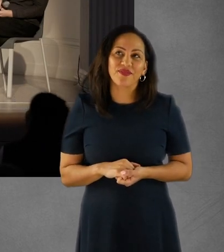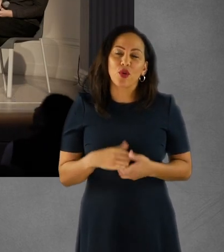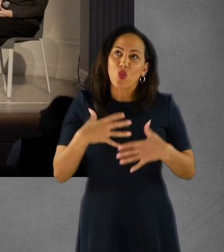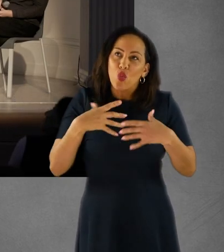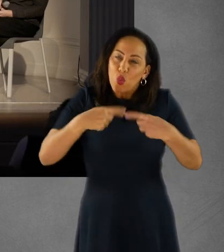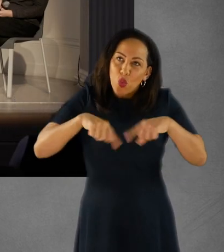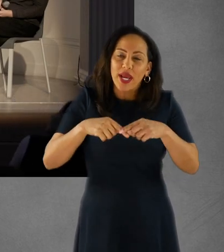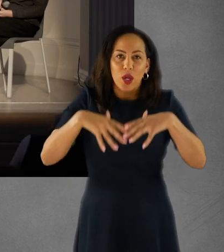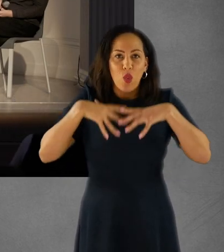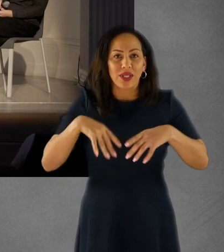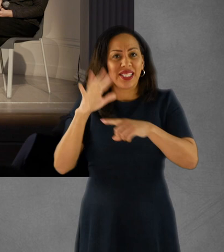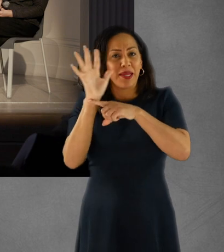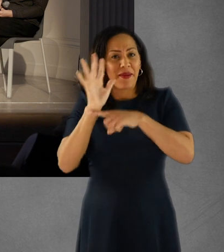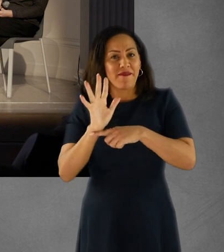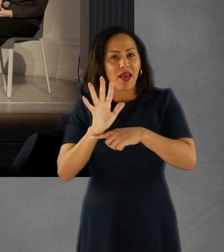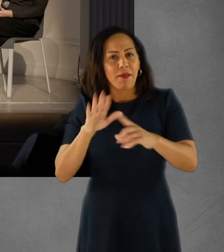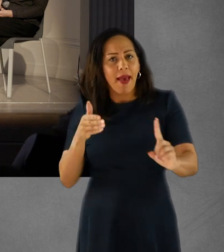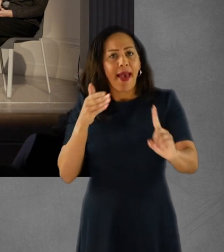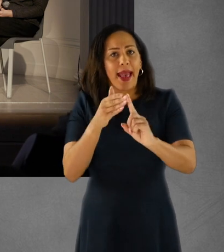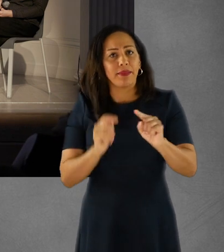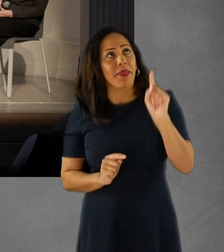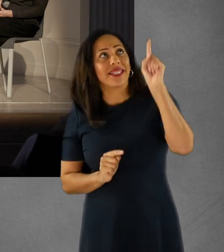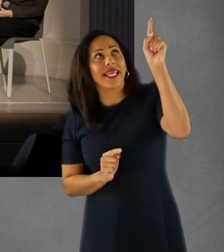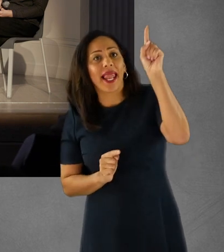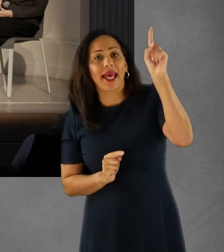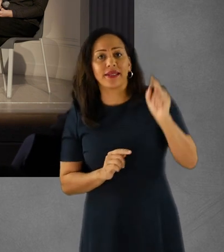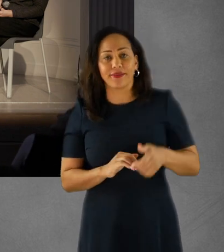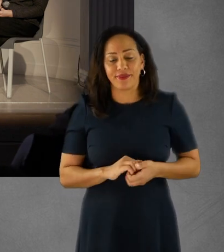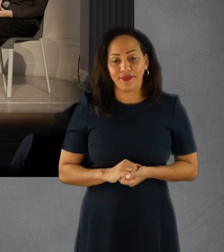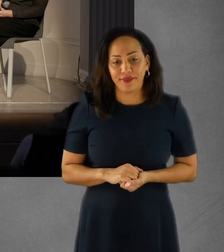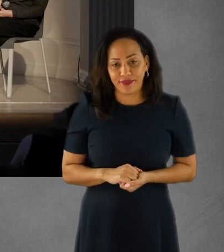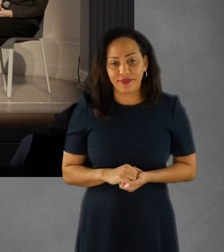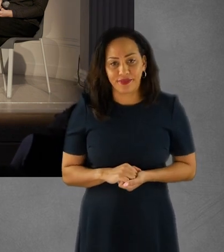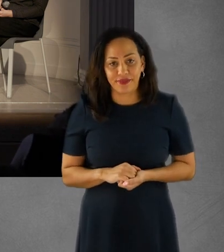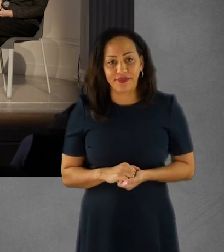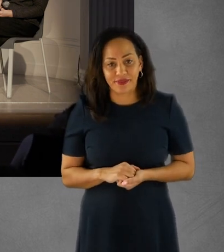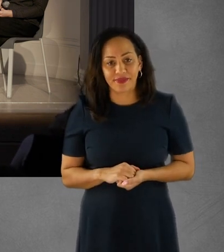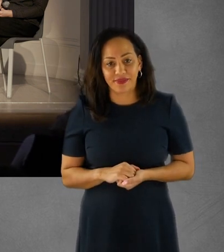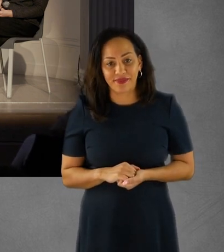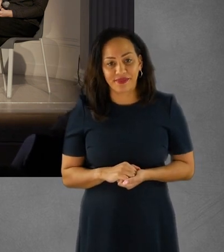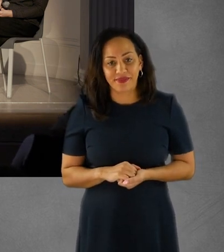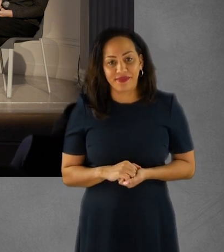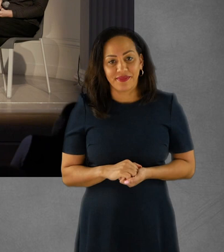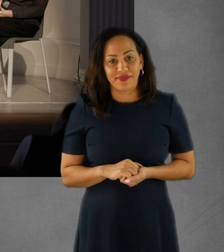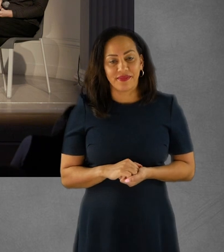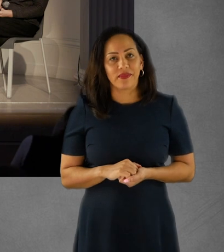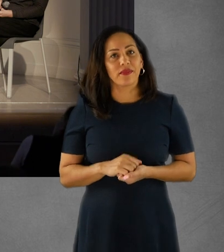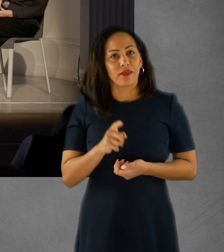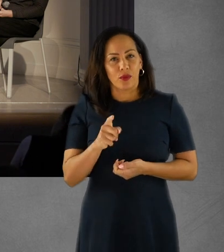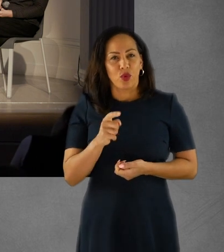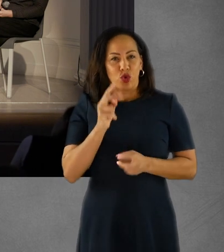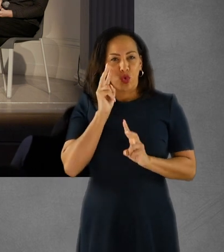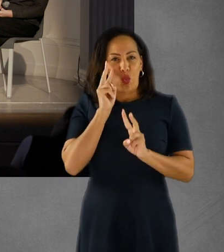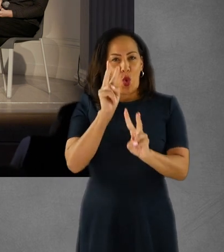we wanted it to be a film for the ceiling. There's also something, I think, when you look at the in a film that is on the